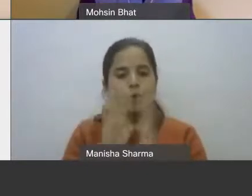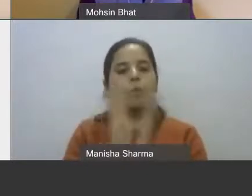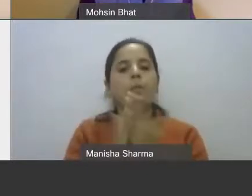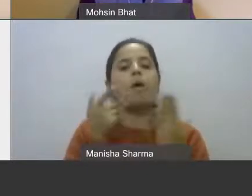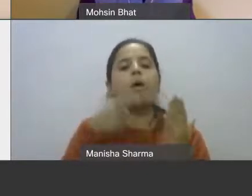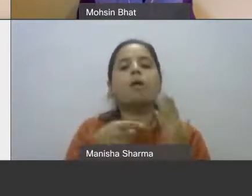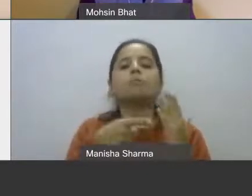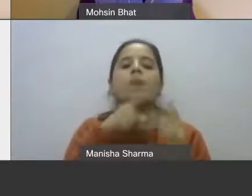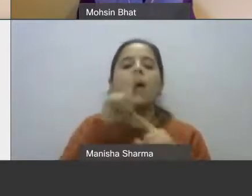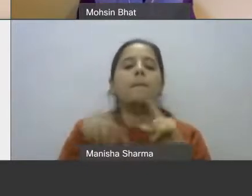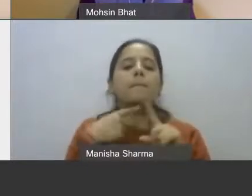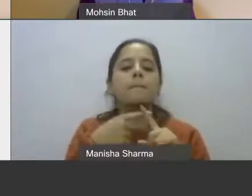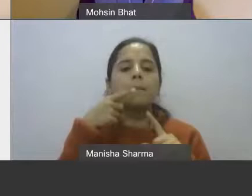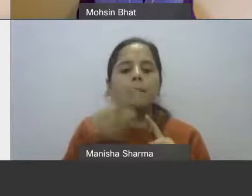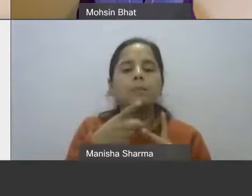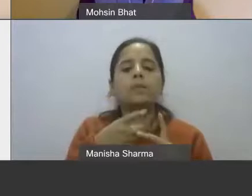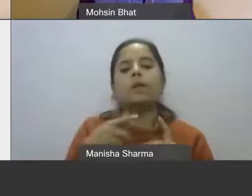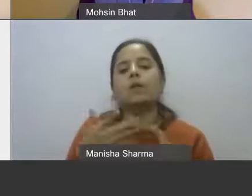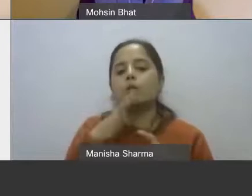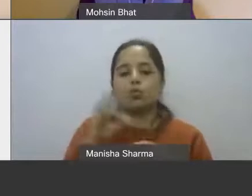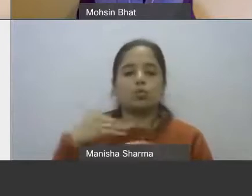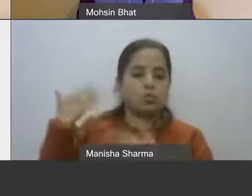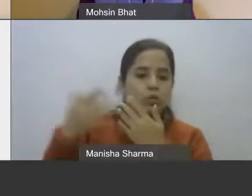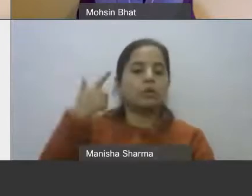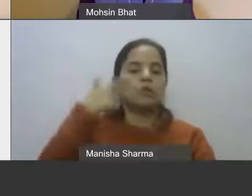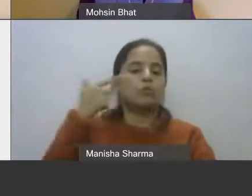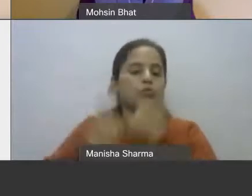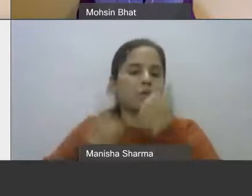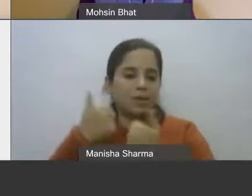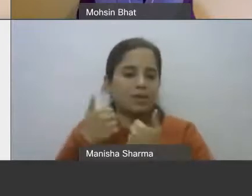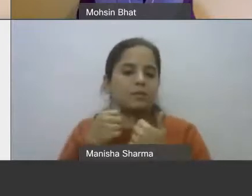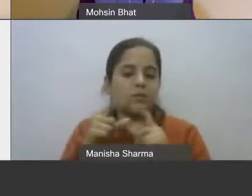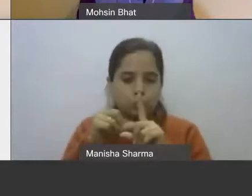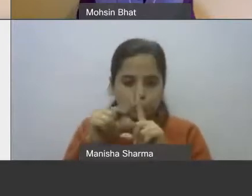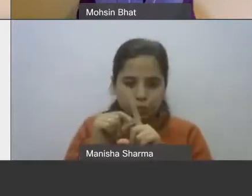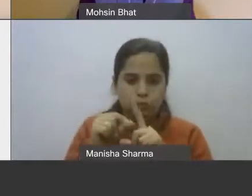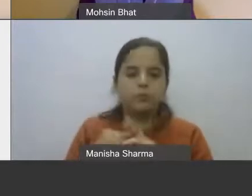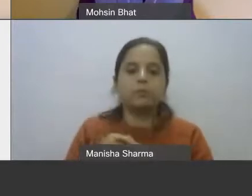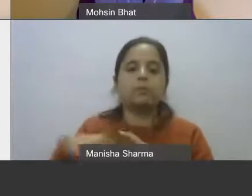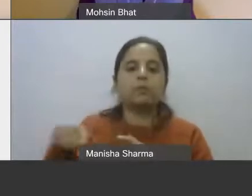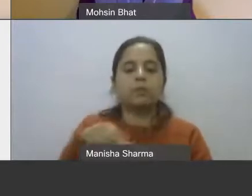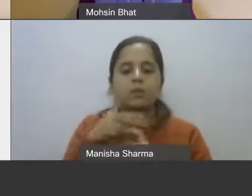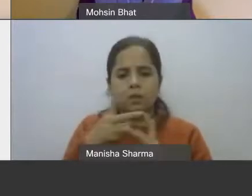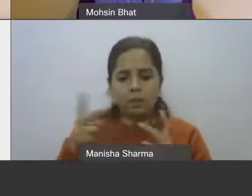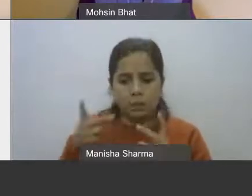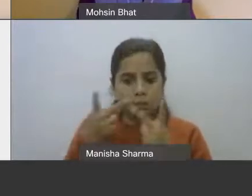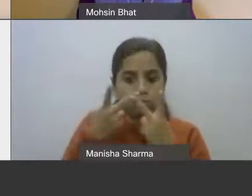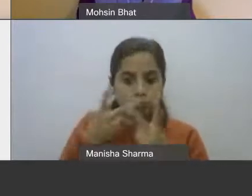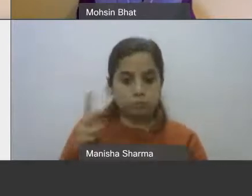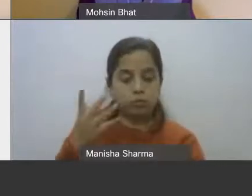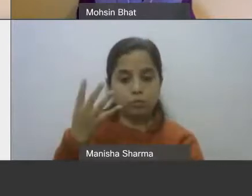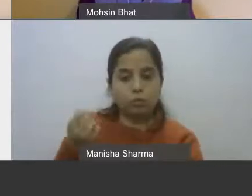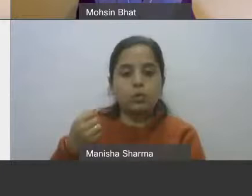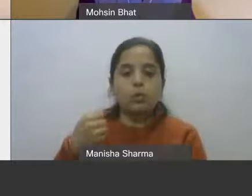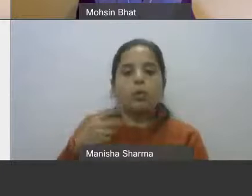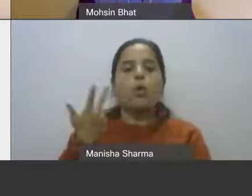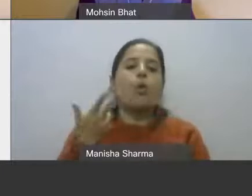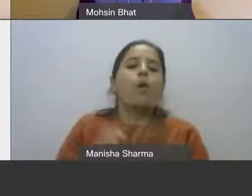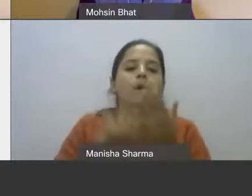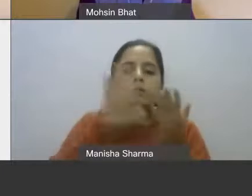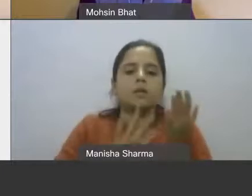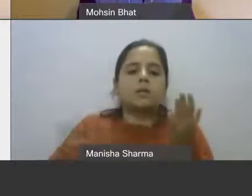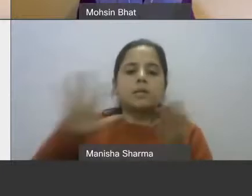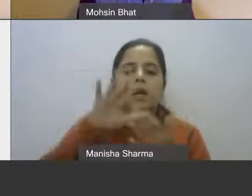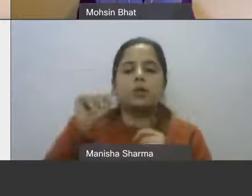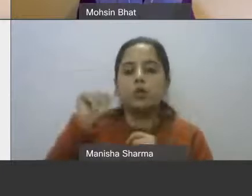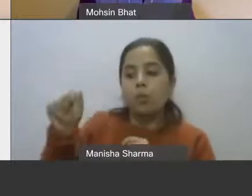about the traditional test, the twin test, as I will call it, of intelligible differentia and rational nexus. So